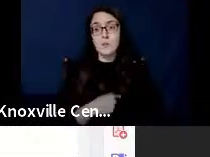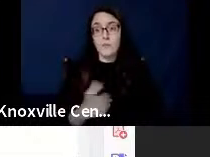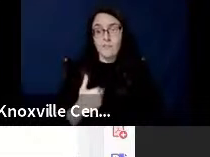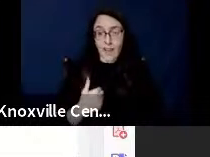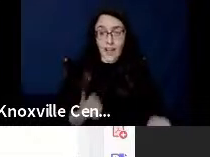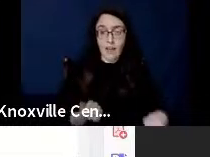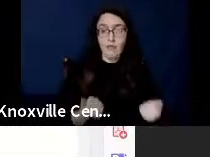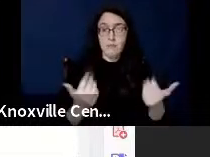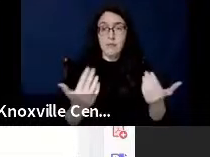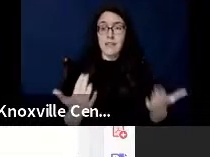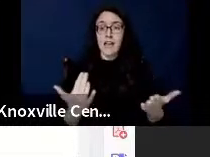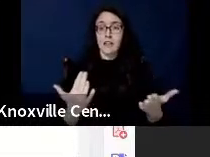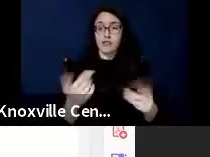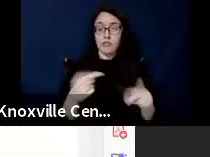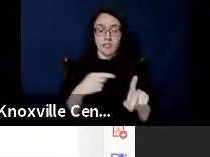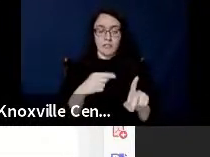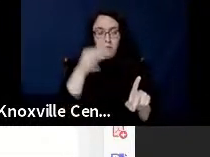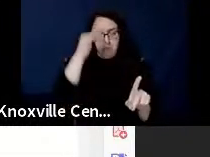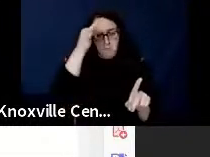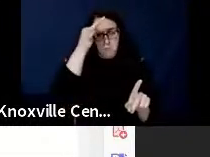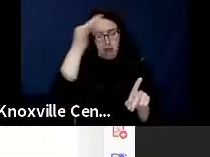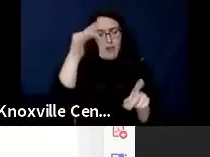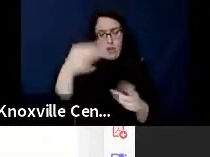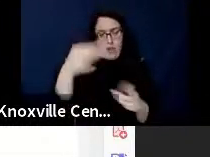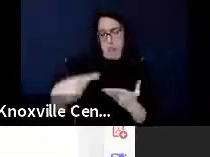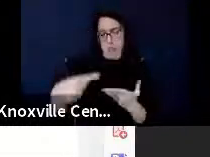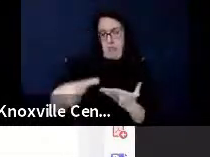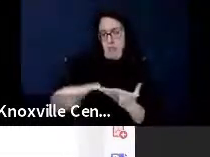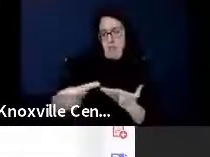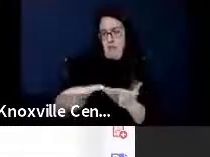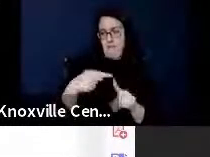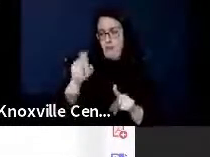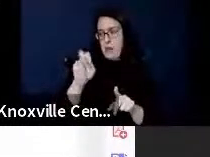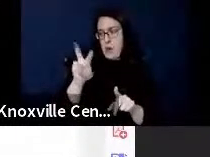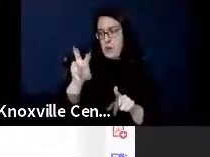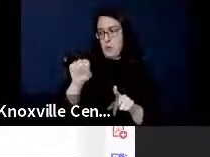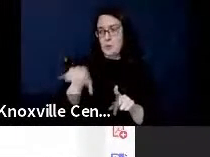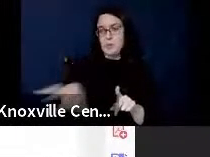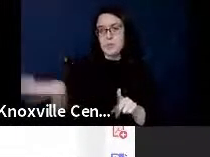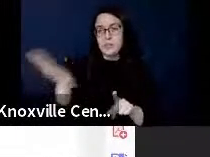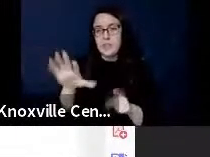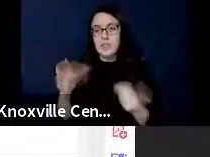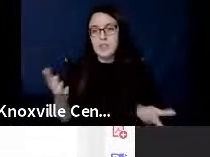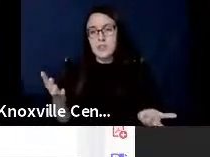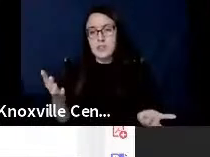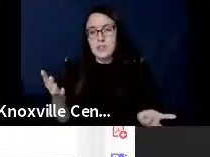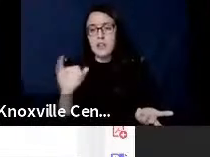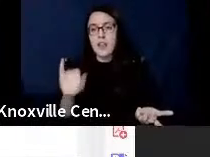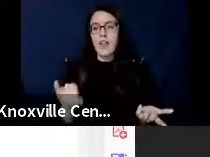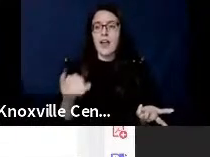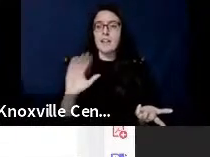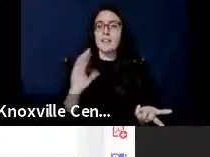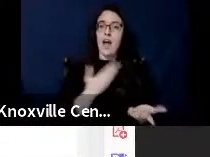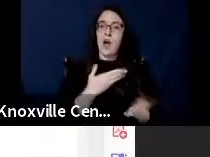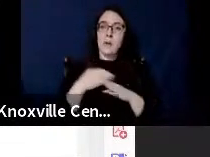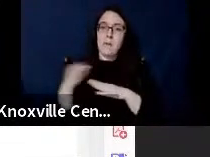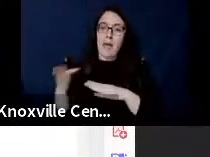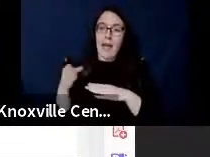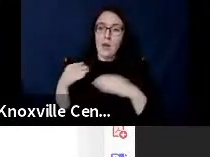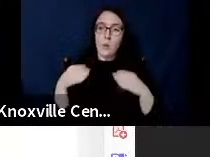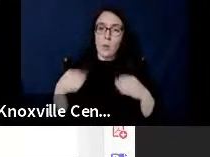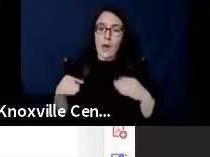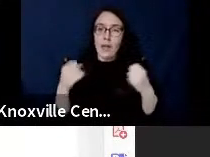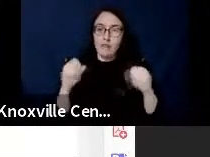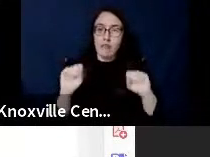that have, quite frankly, barely gotten covered by the news media, which is in some ways, one of our primary vehicles of trying